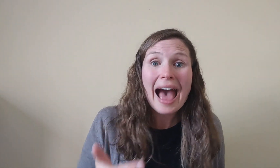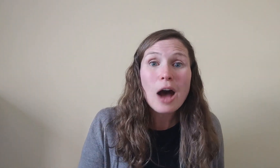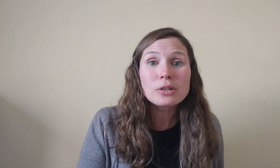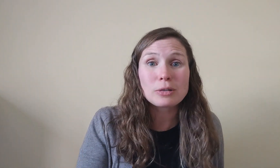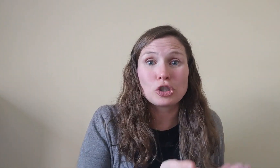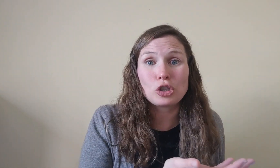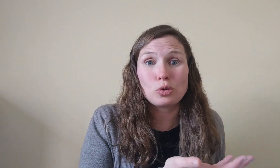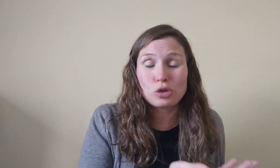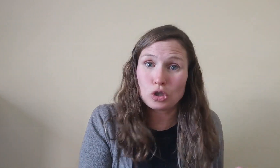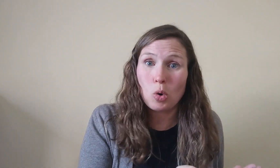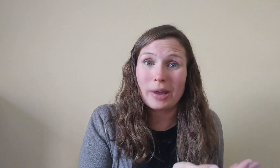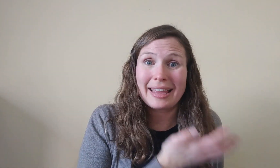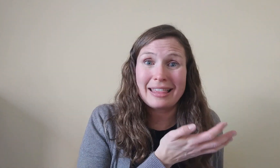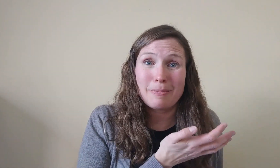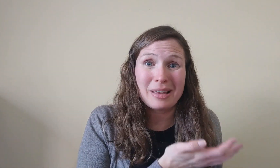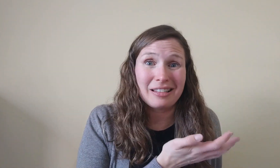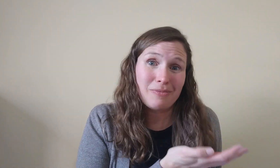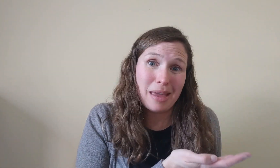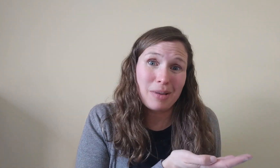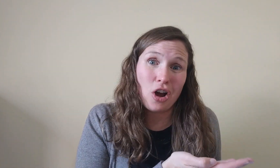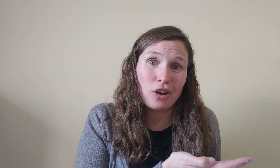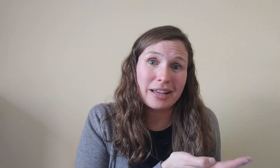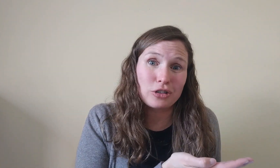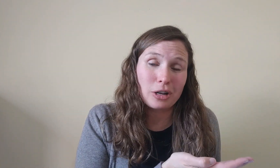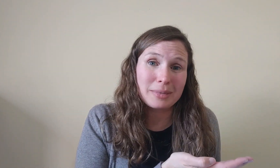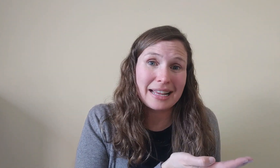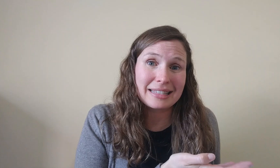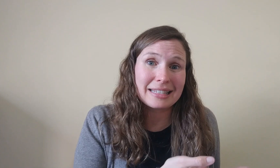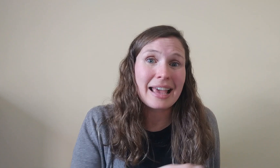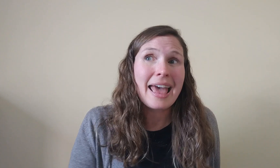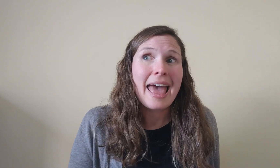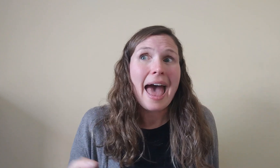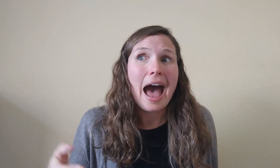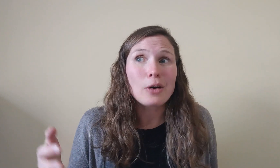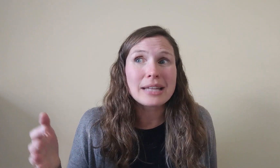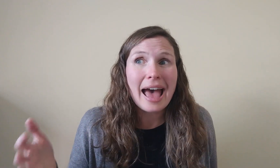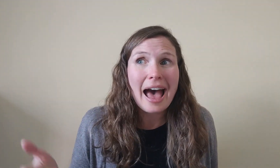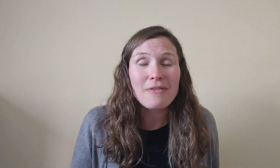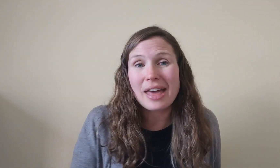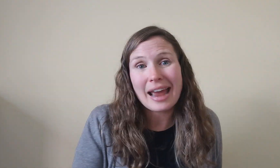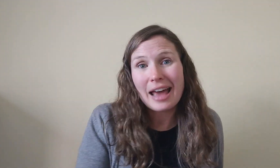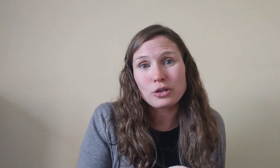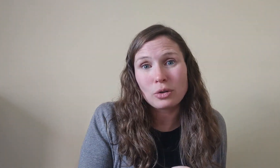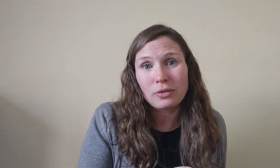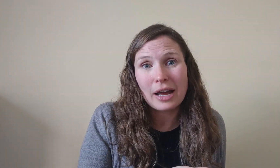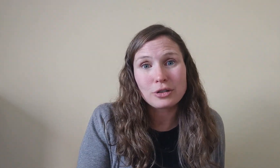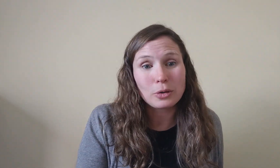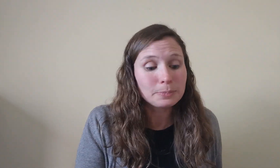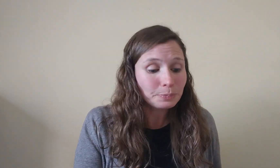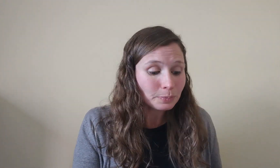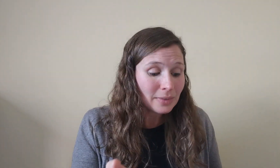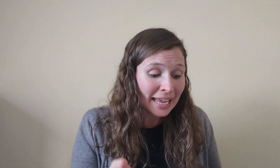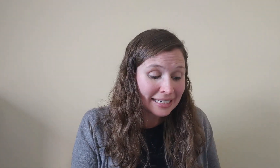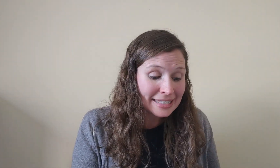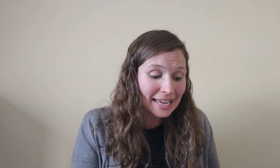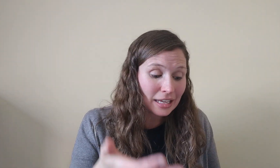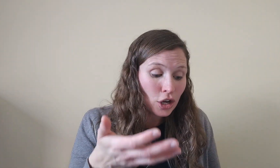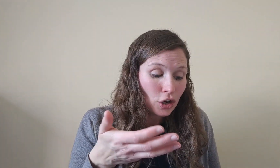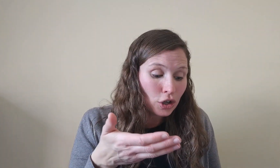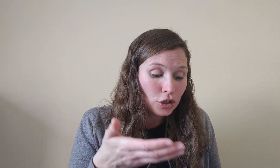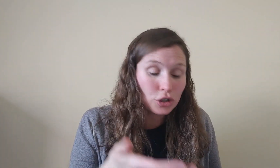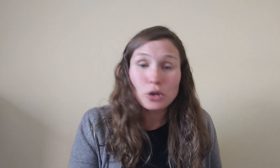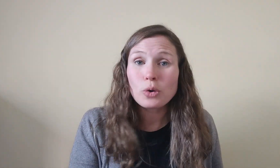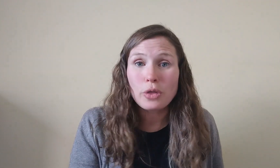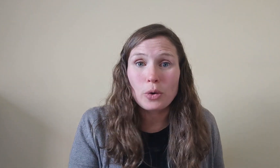Lord, how to choose joy in the middle of maybe not great circumstances, how to have that attitude of gratitude. And he's